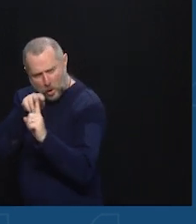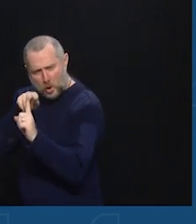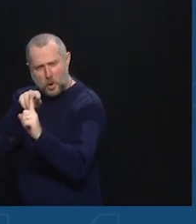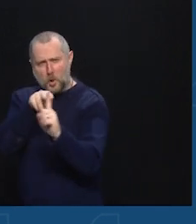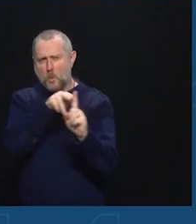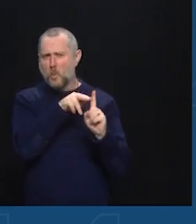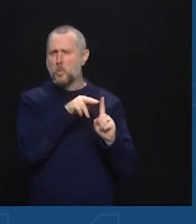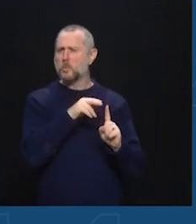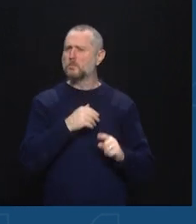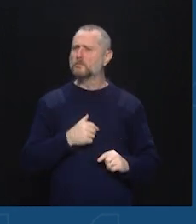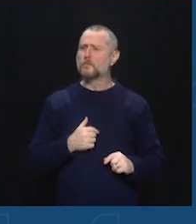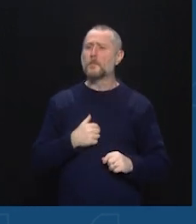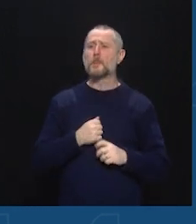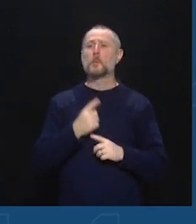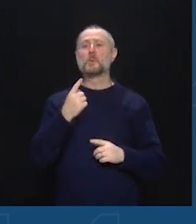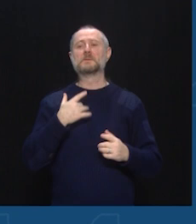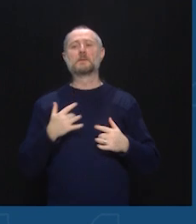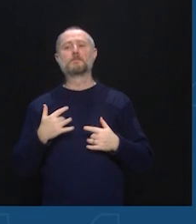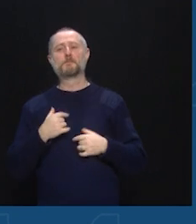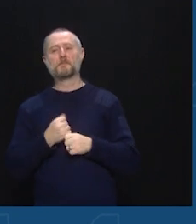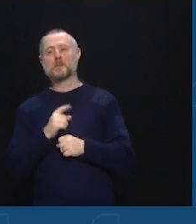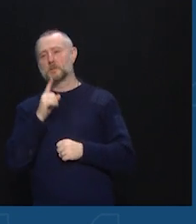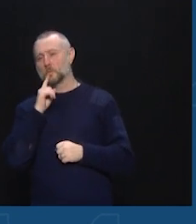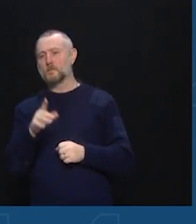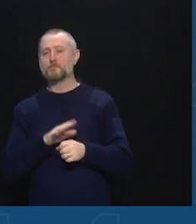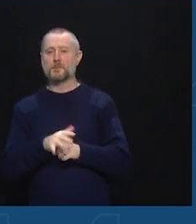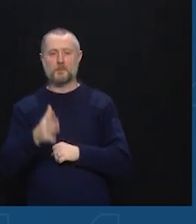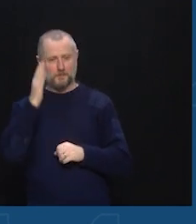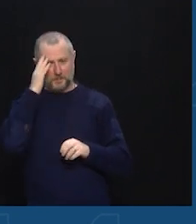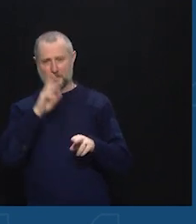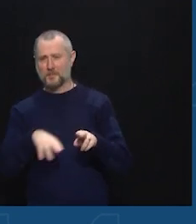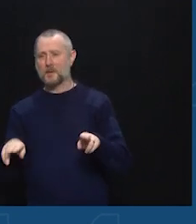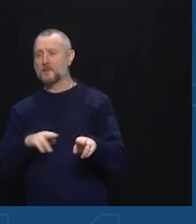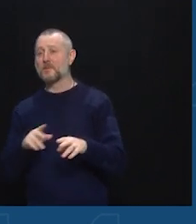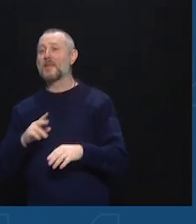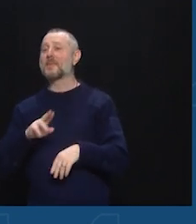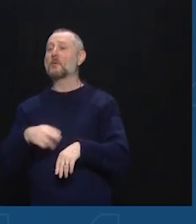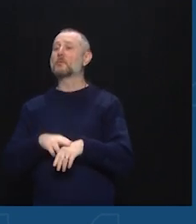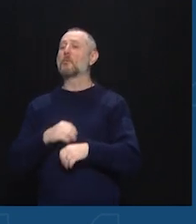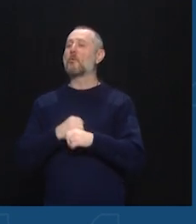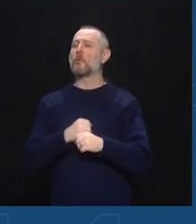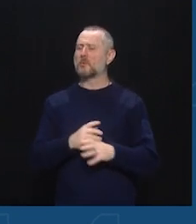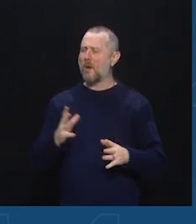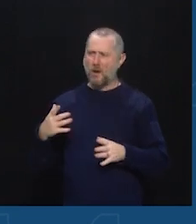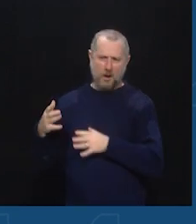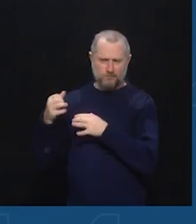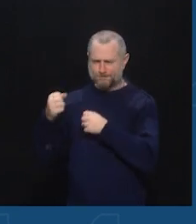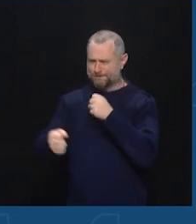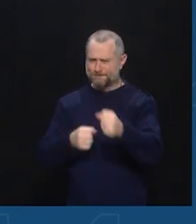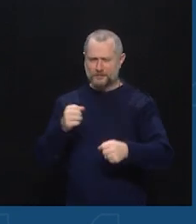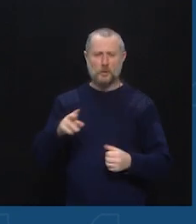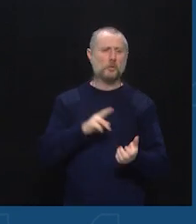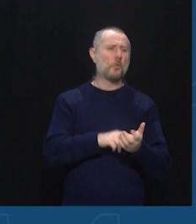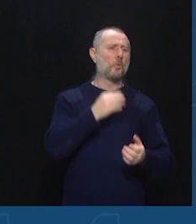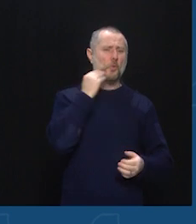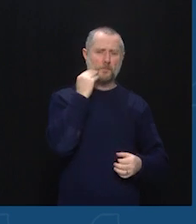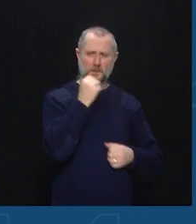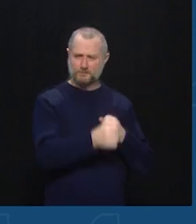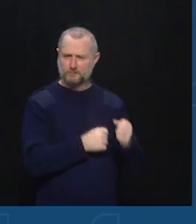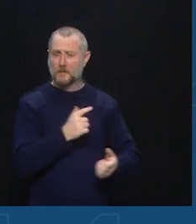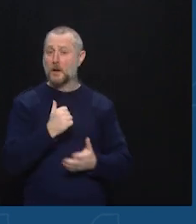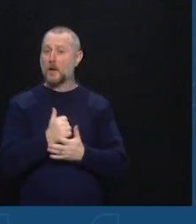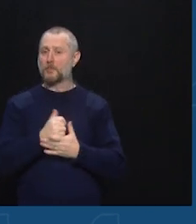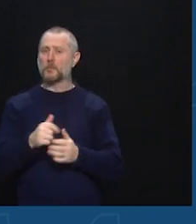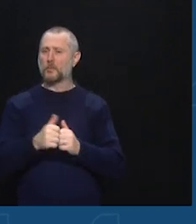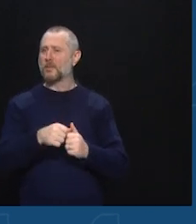we're concerned about, we still have National Guard deployed in some of our hospitals and our nursing homes to supplement the staffing situation, which